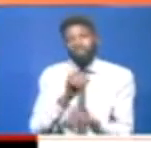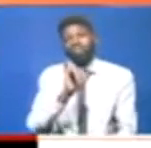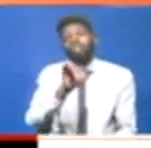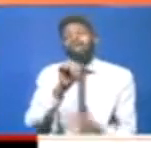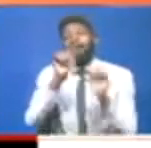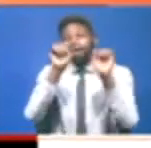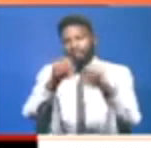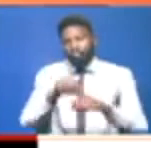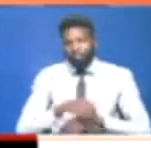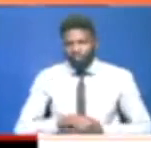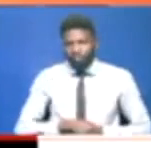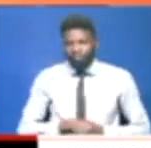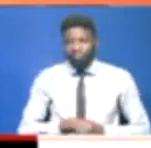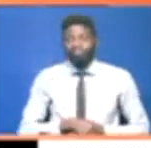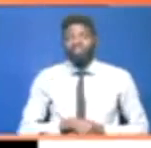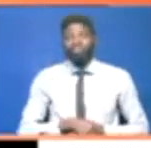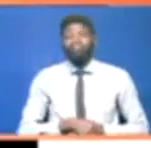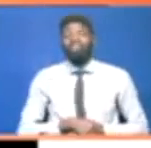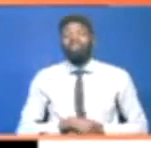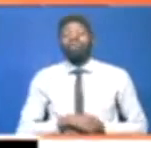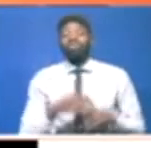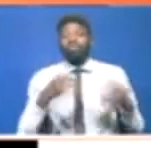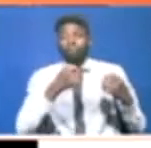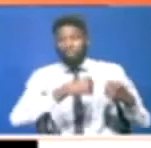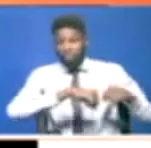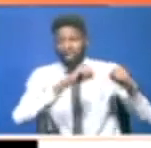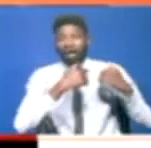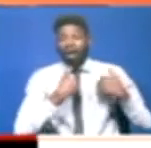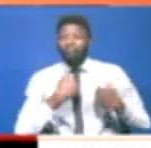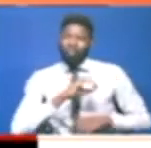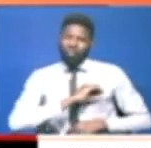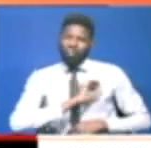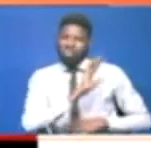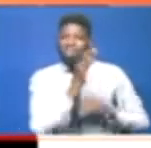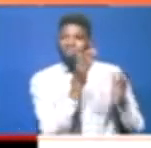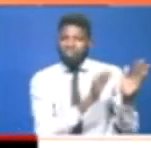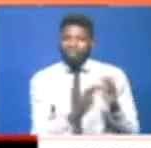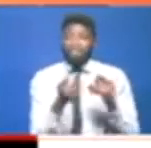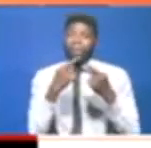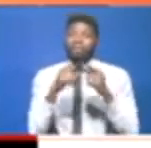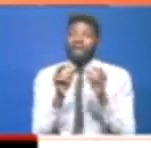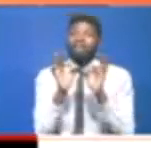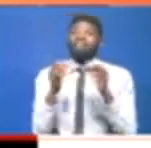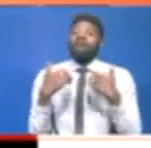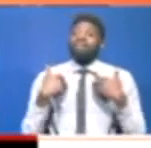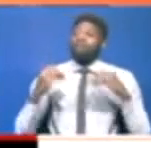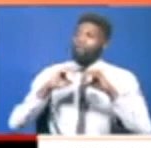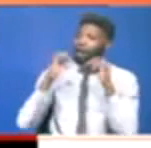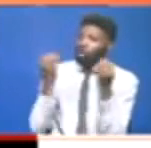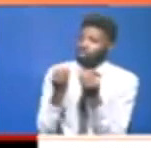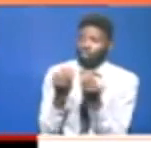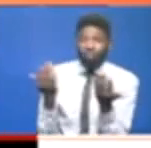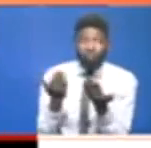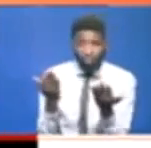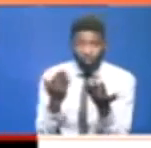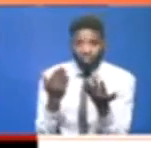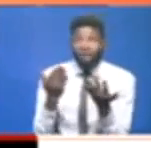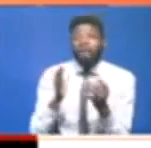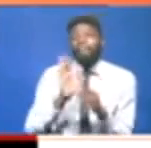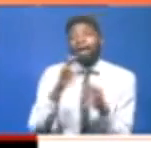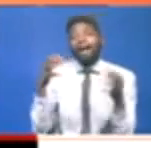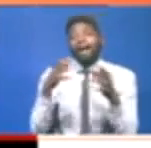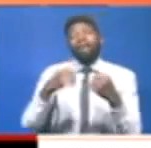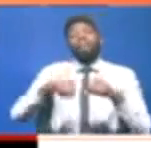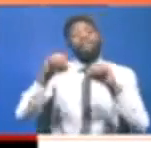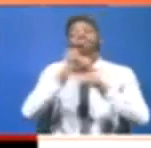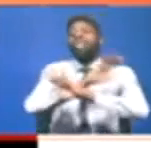own schemes. But if you find yourself in a scheme whereby in an organization where now the employer does not have a pension scheme, what you need to do